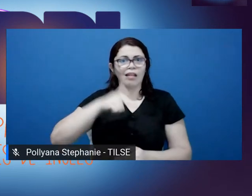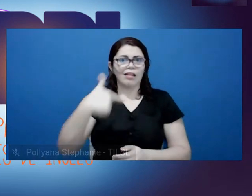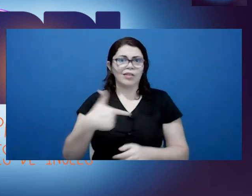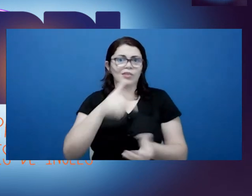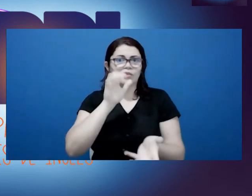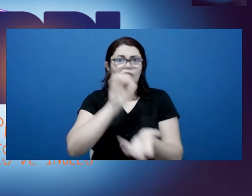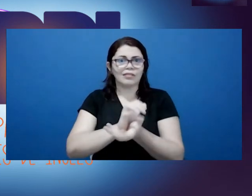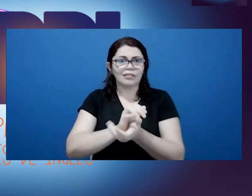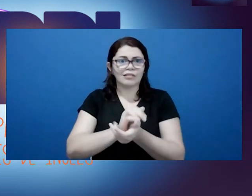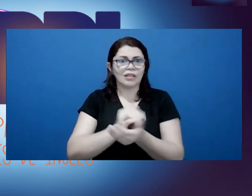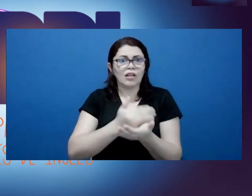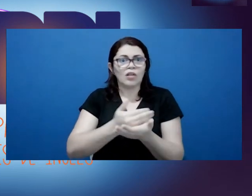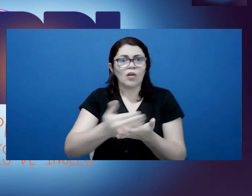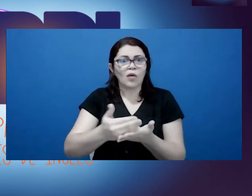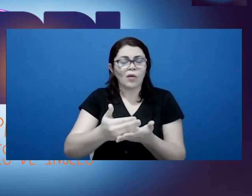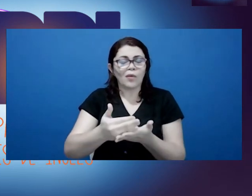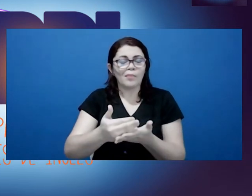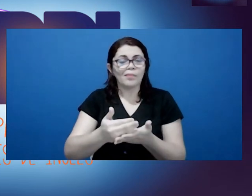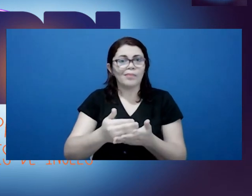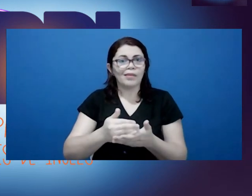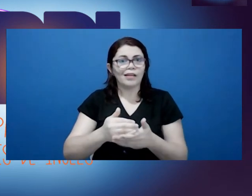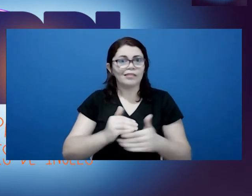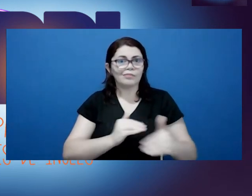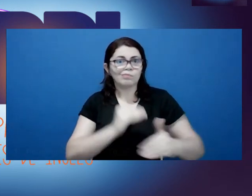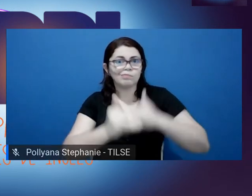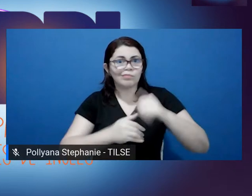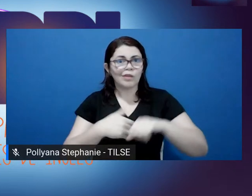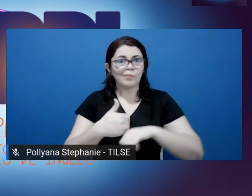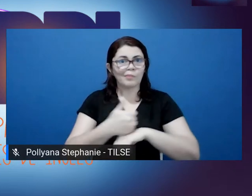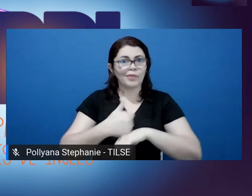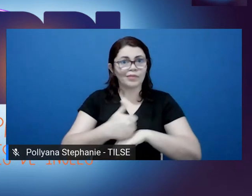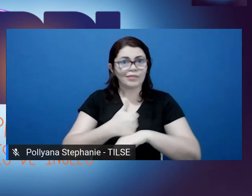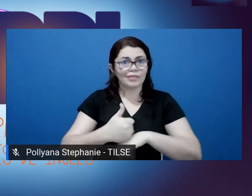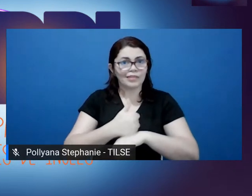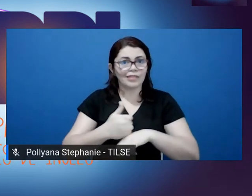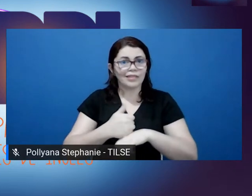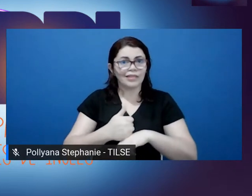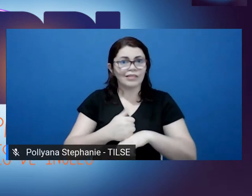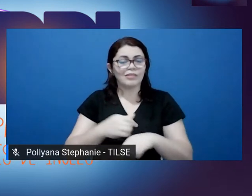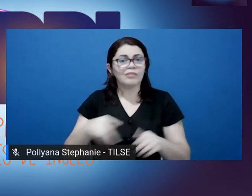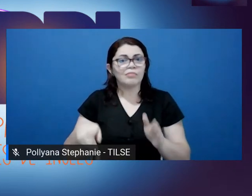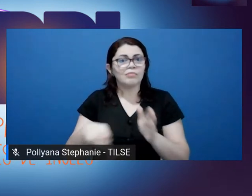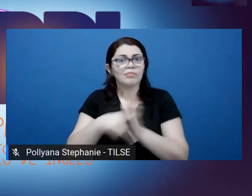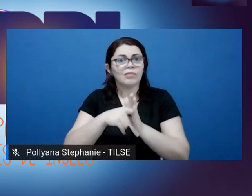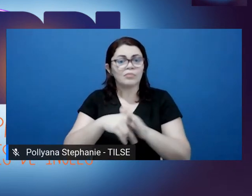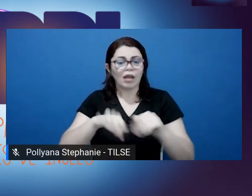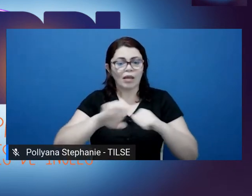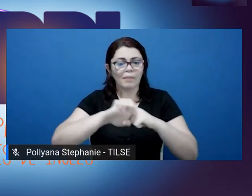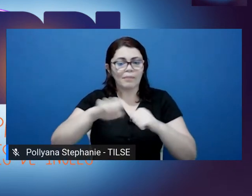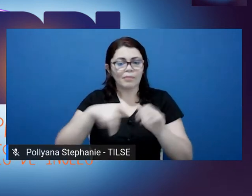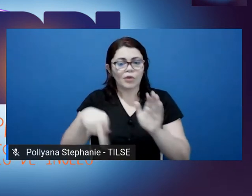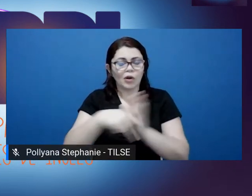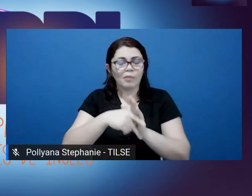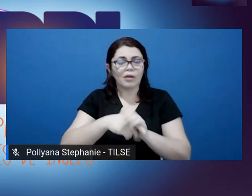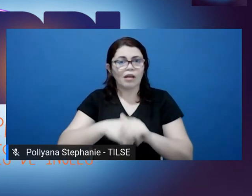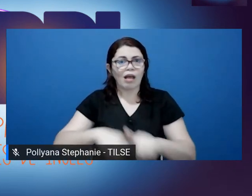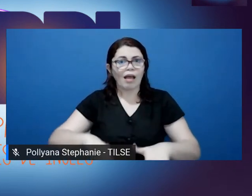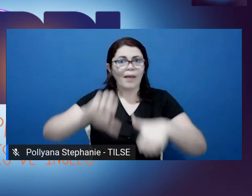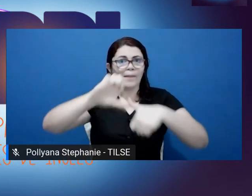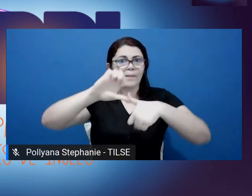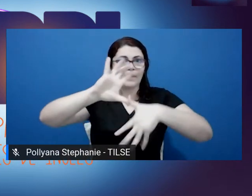Early Career Award by the Bilingual Education Research Special Interest Group of American Education